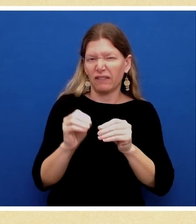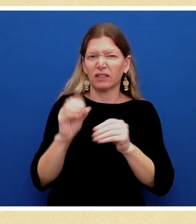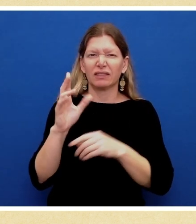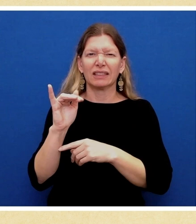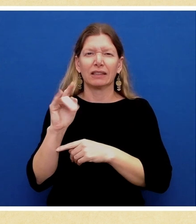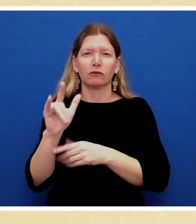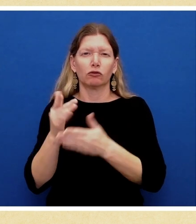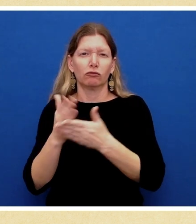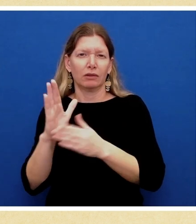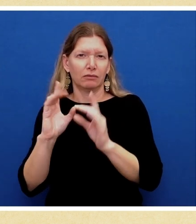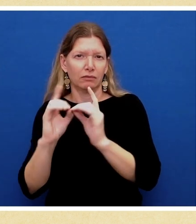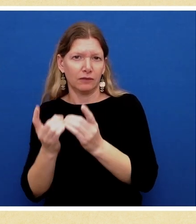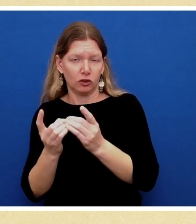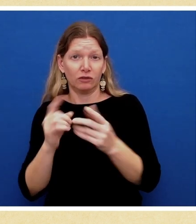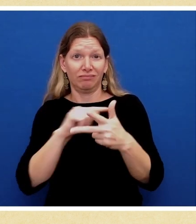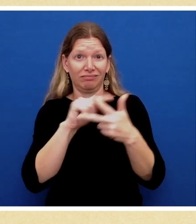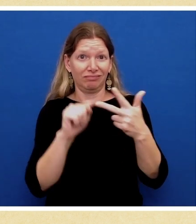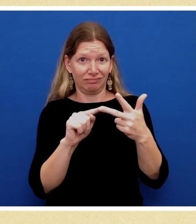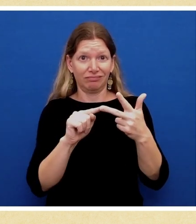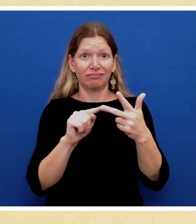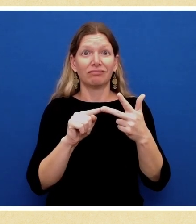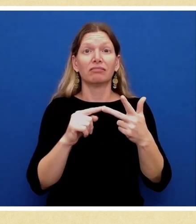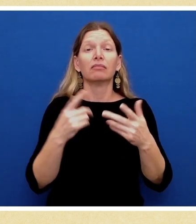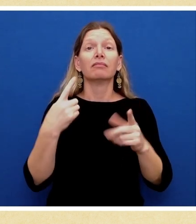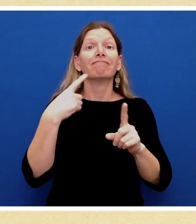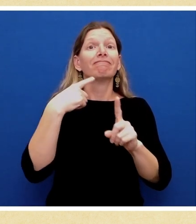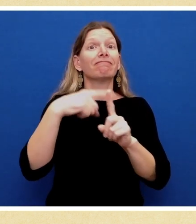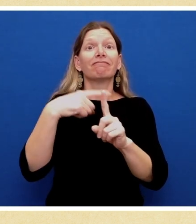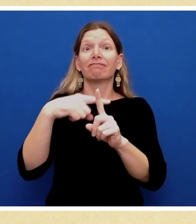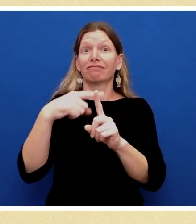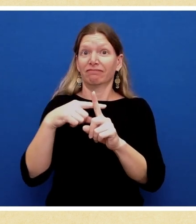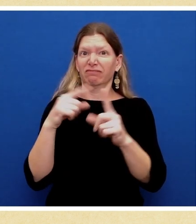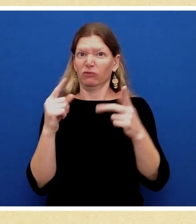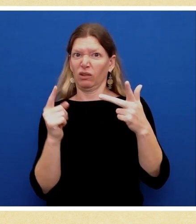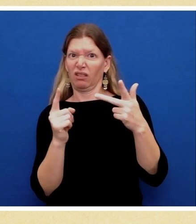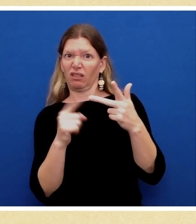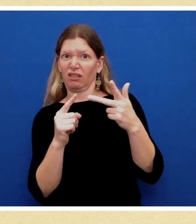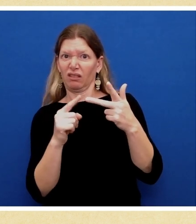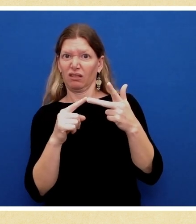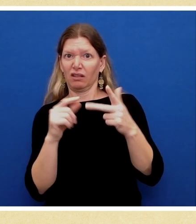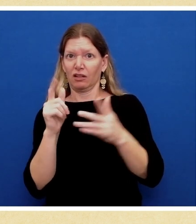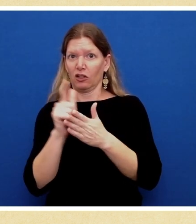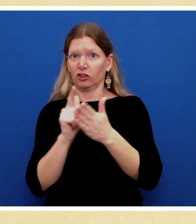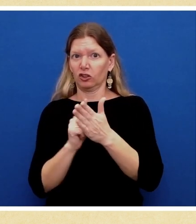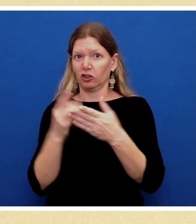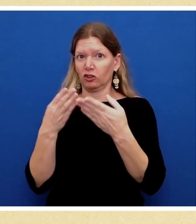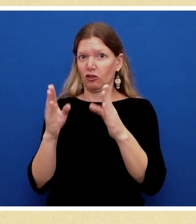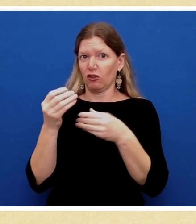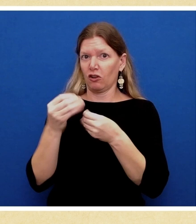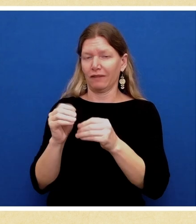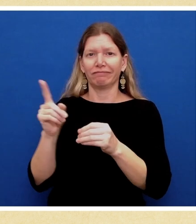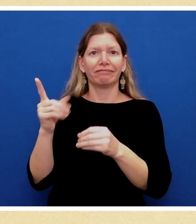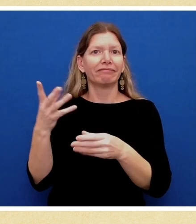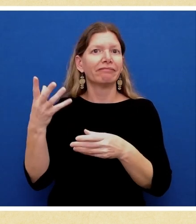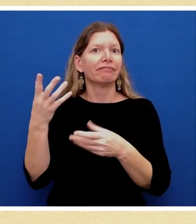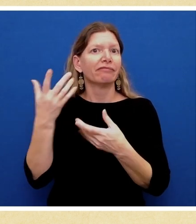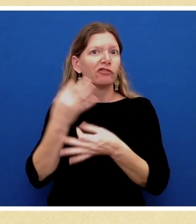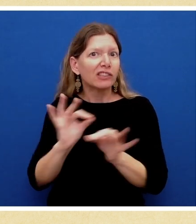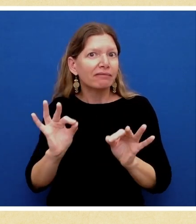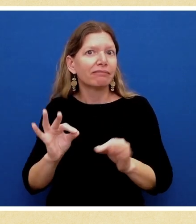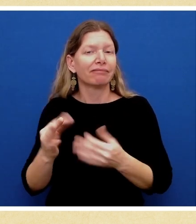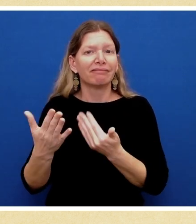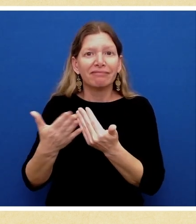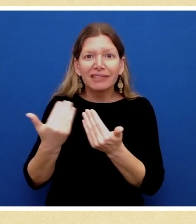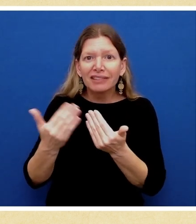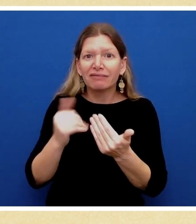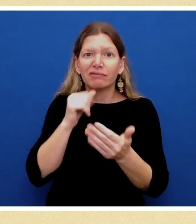General's Office, Civil Rights Division. The pros for filing a complaint with the Attorney General's Office include that it's